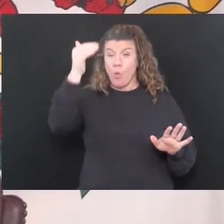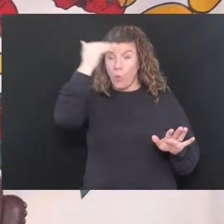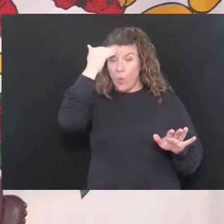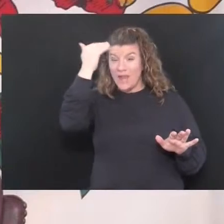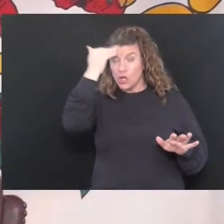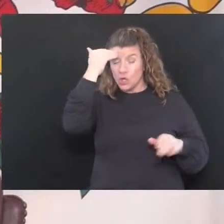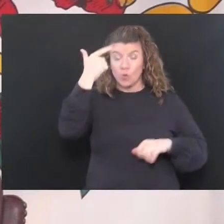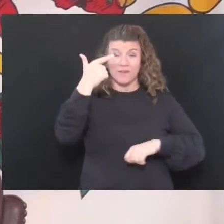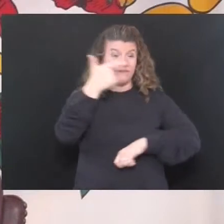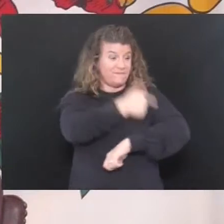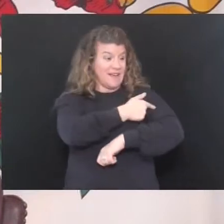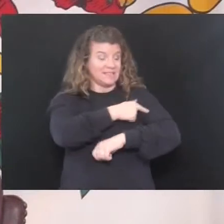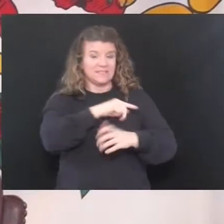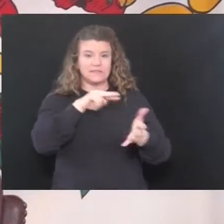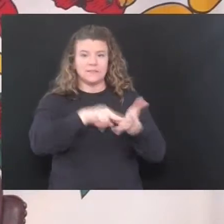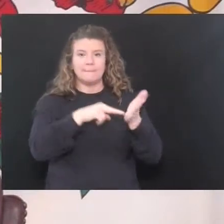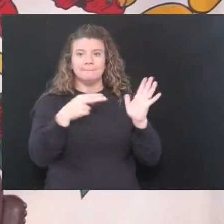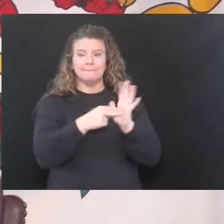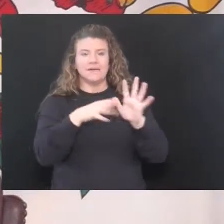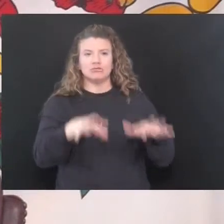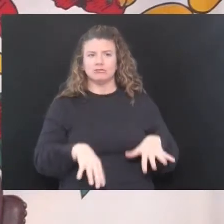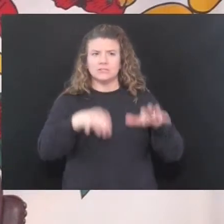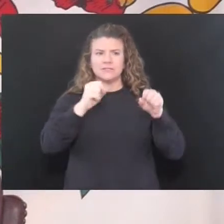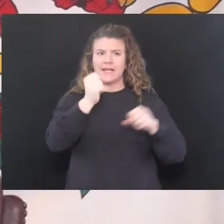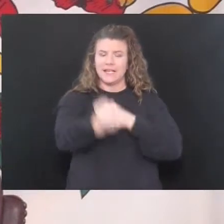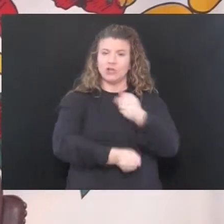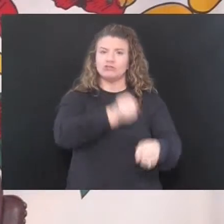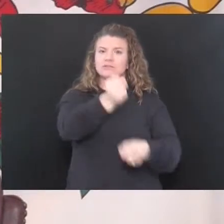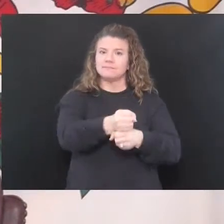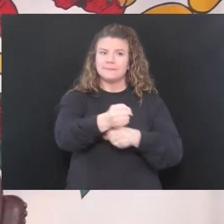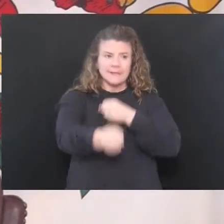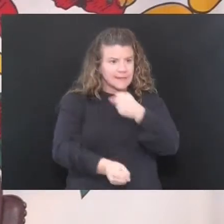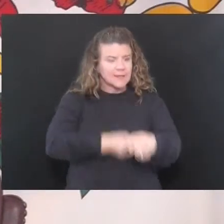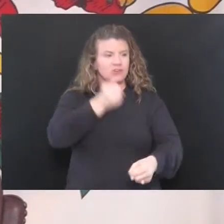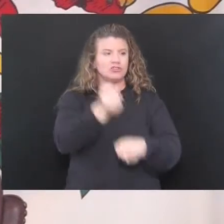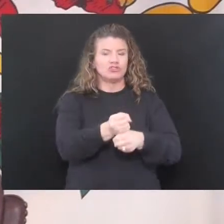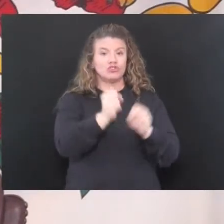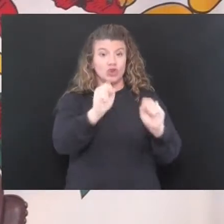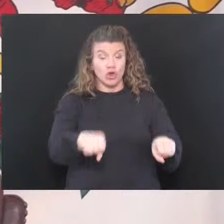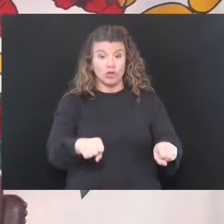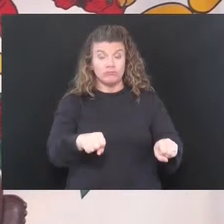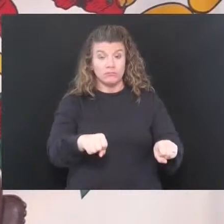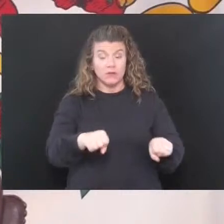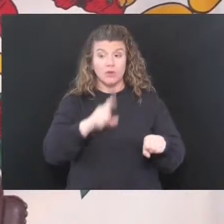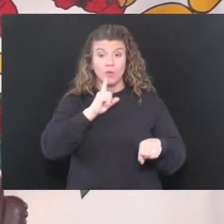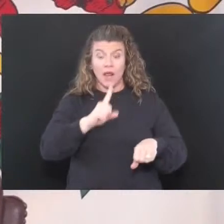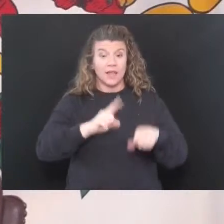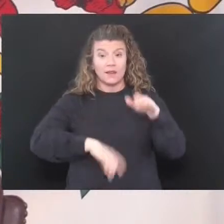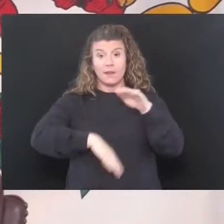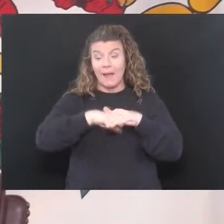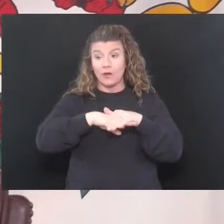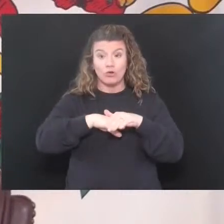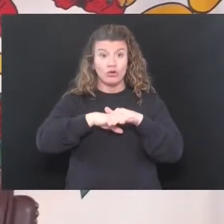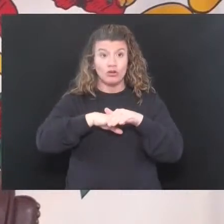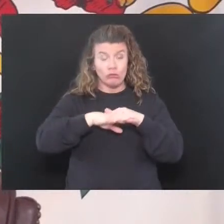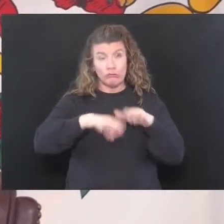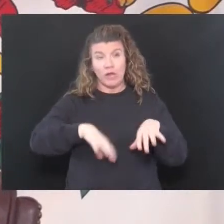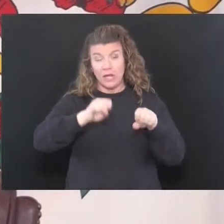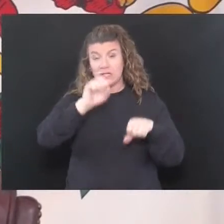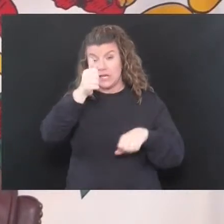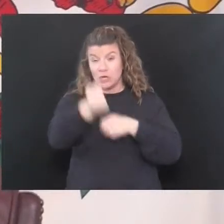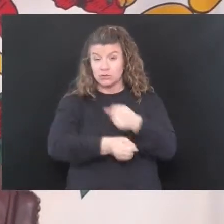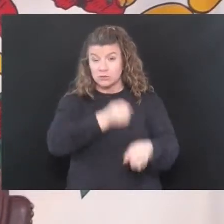getting a vaccine could very well take years and years and years, even to the magnitude that it could take 10